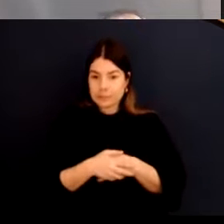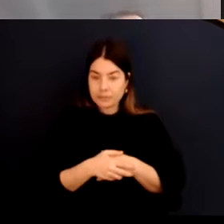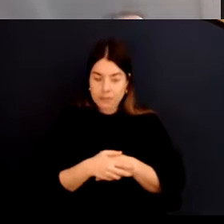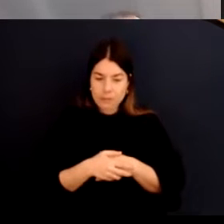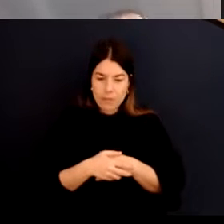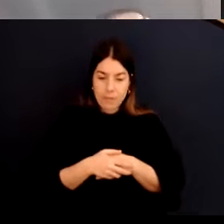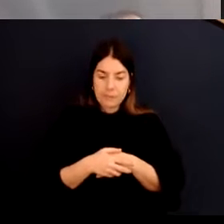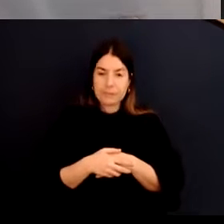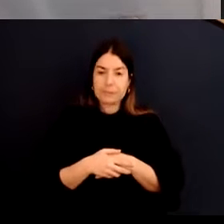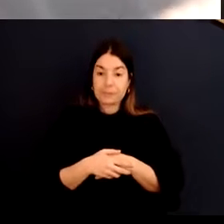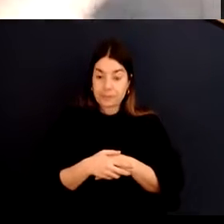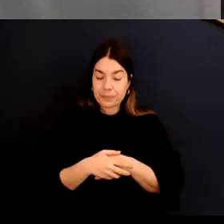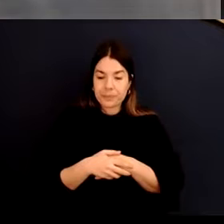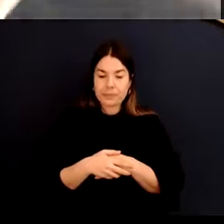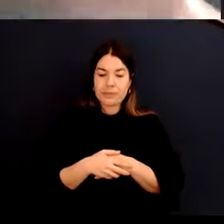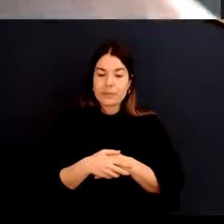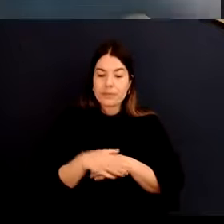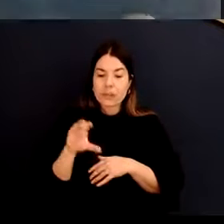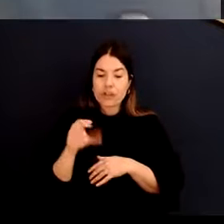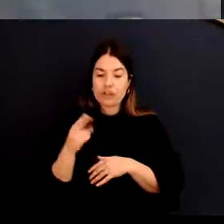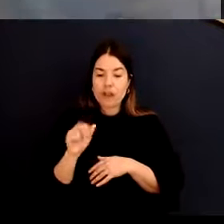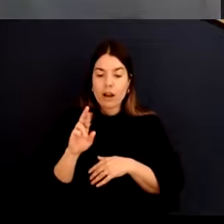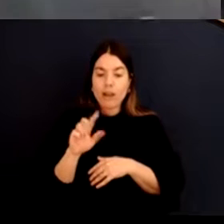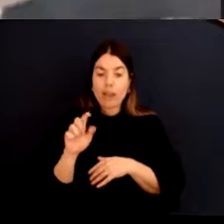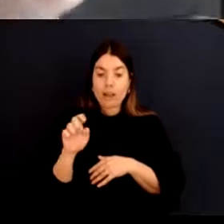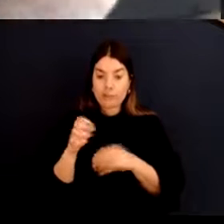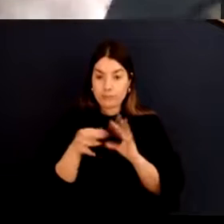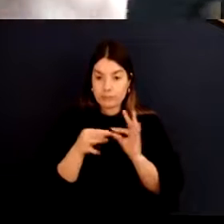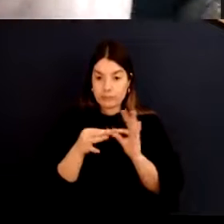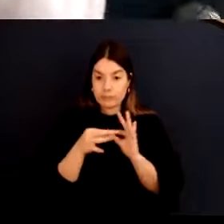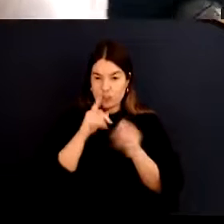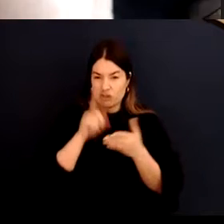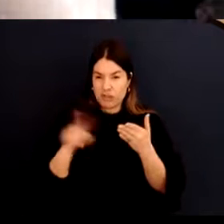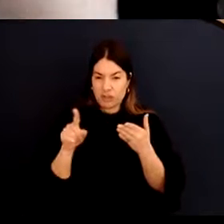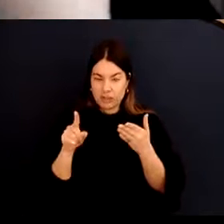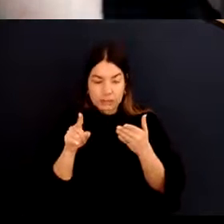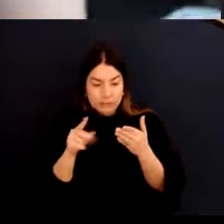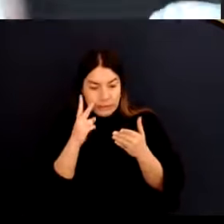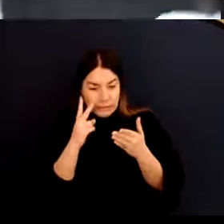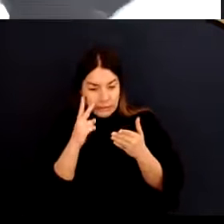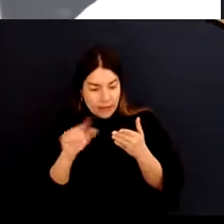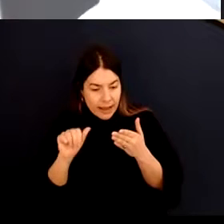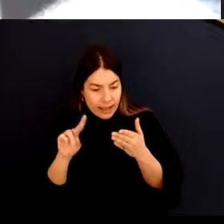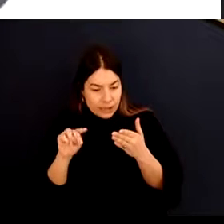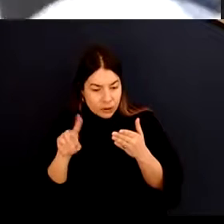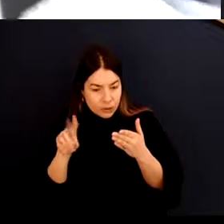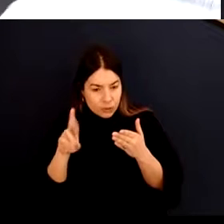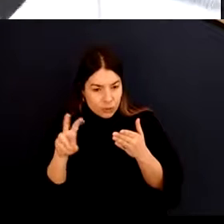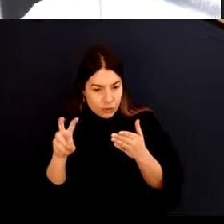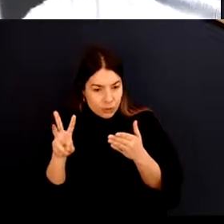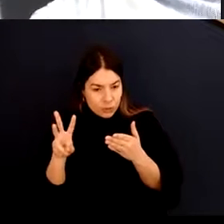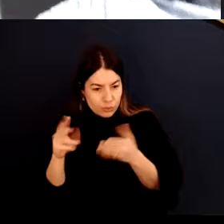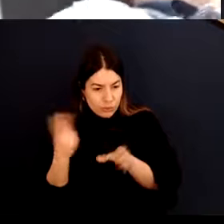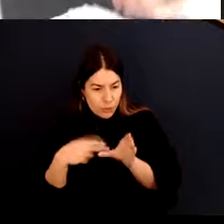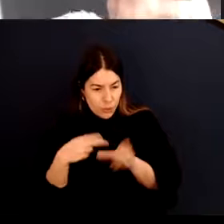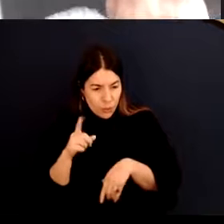And just checking one more time to see if Andrew Vincencio has joined us, and I don't believe he has, but if he has, speak